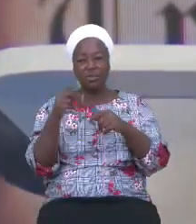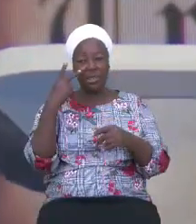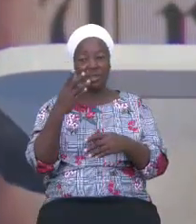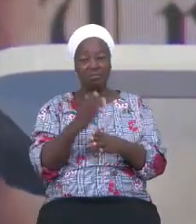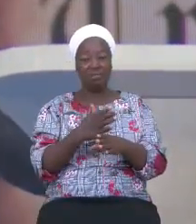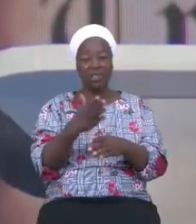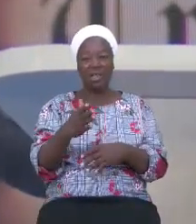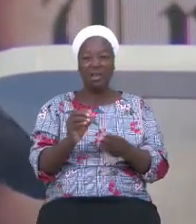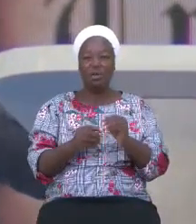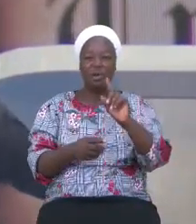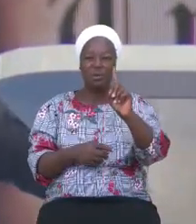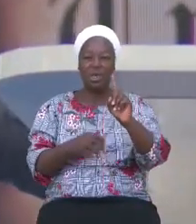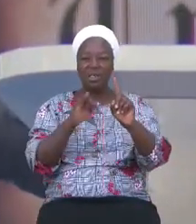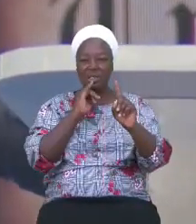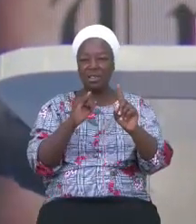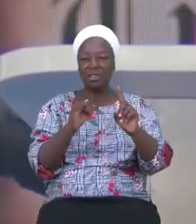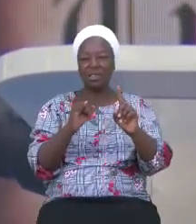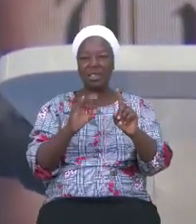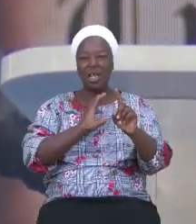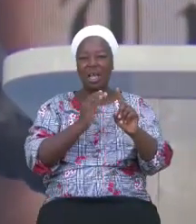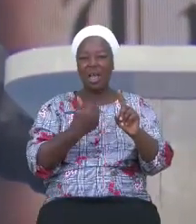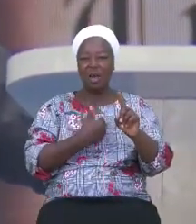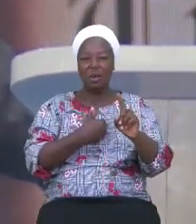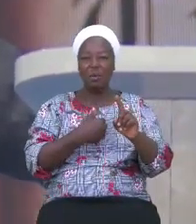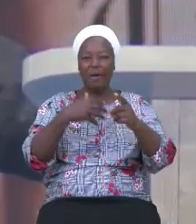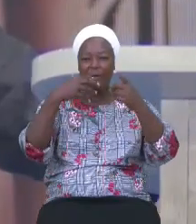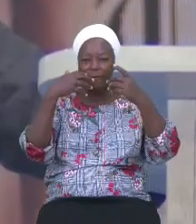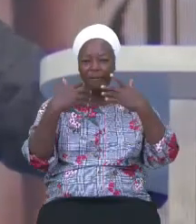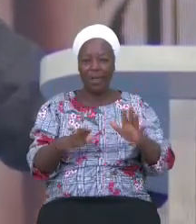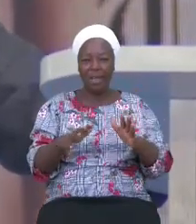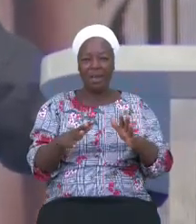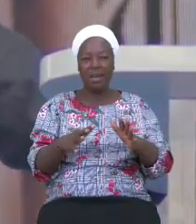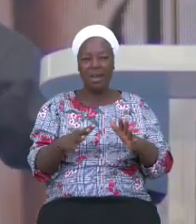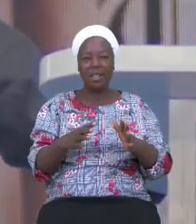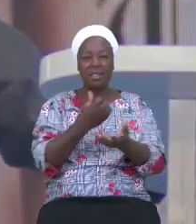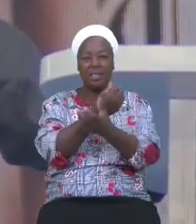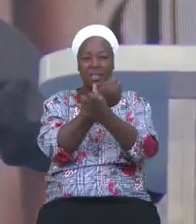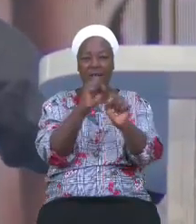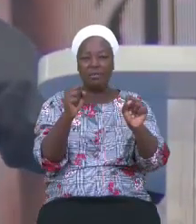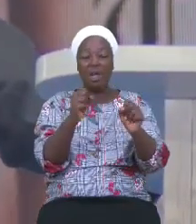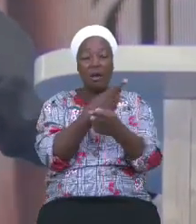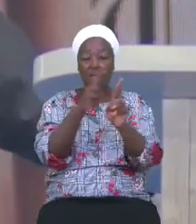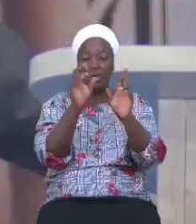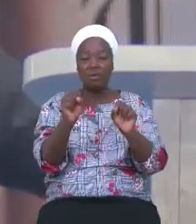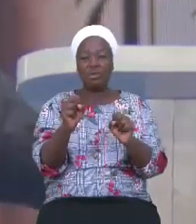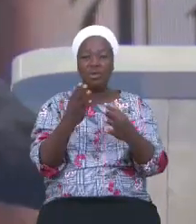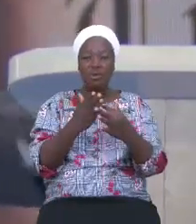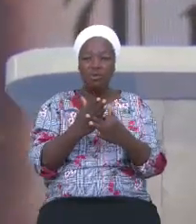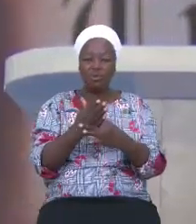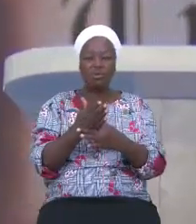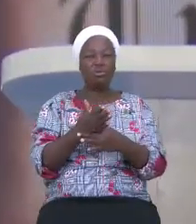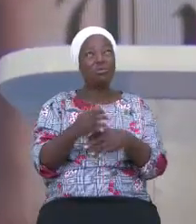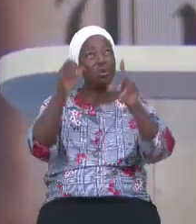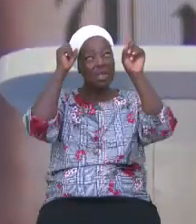one, our accomplished redemption through his cross. Number